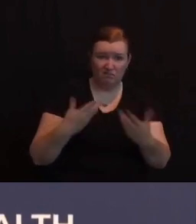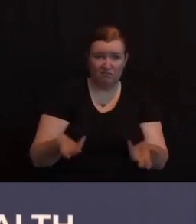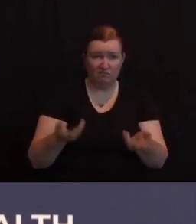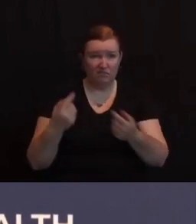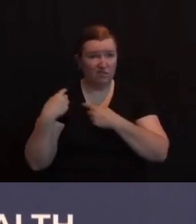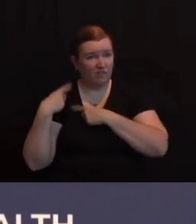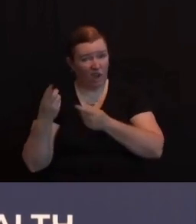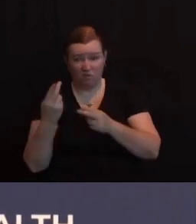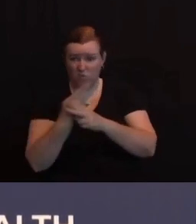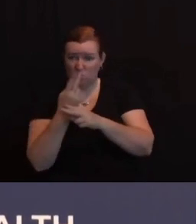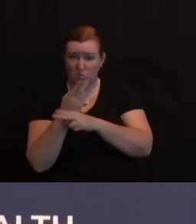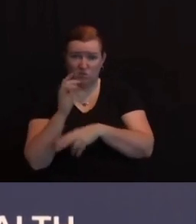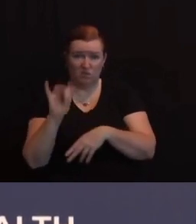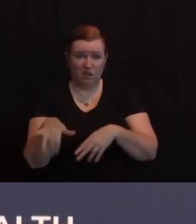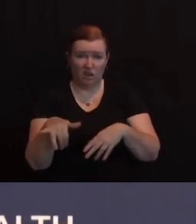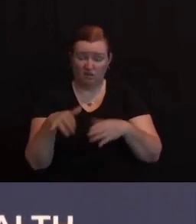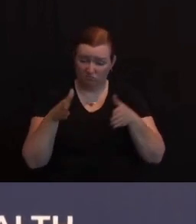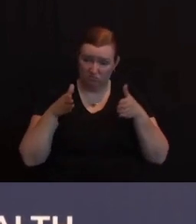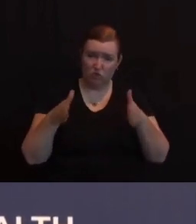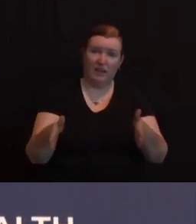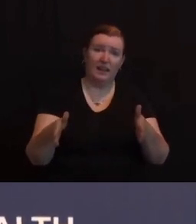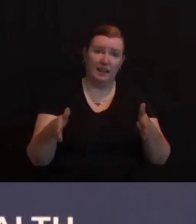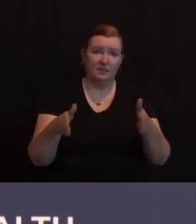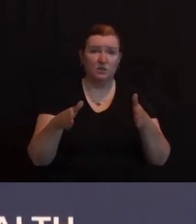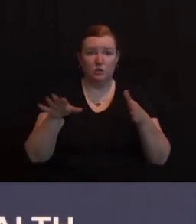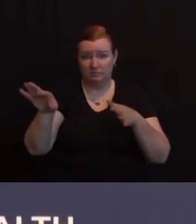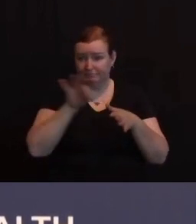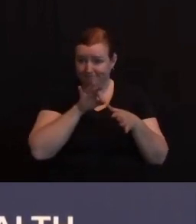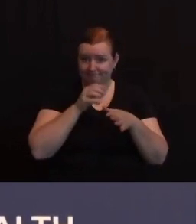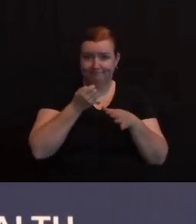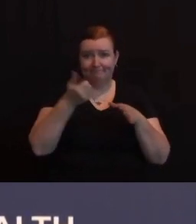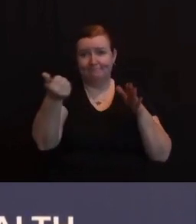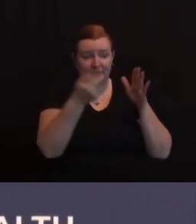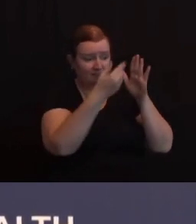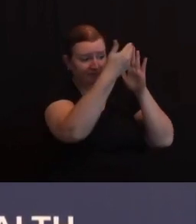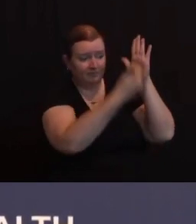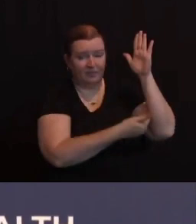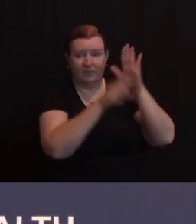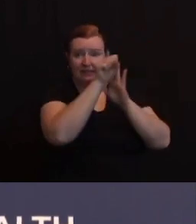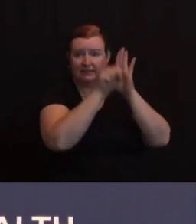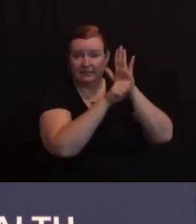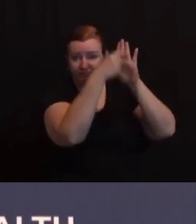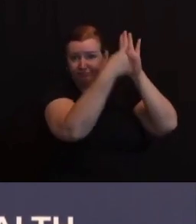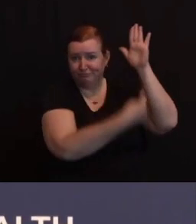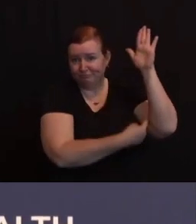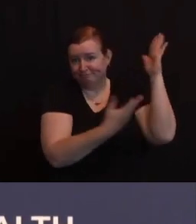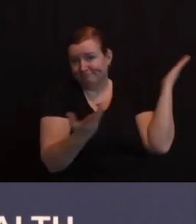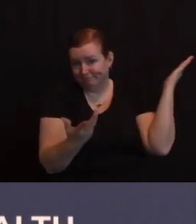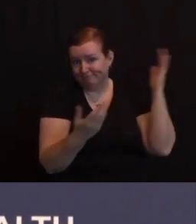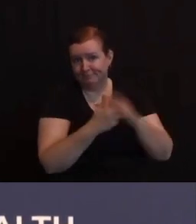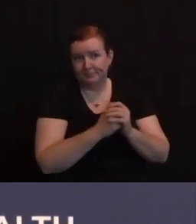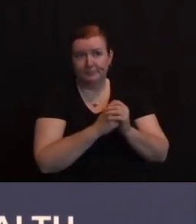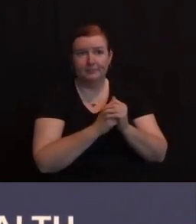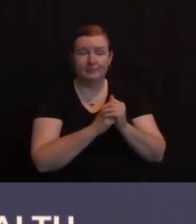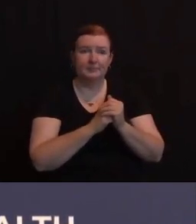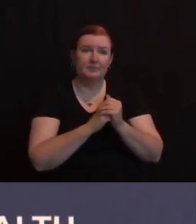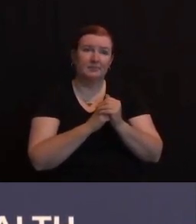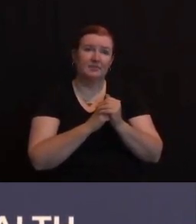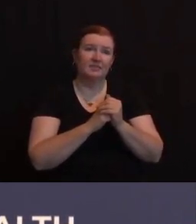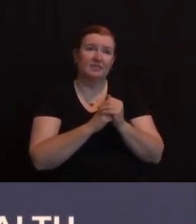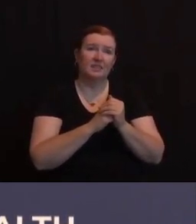And any restriction of travel, or I shouldn't say restriction, but advisory with a quarantine from a neighbor